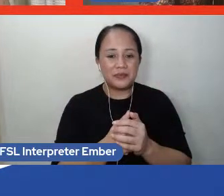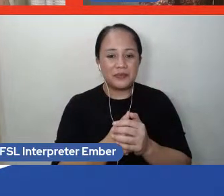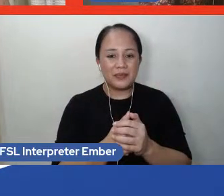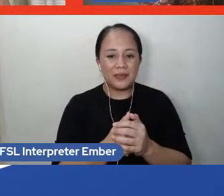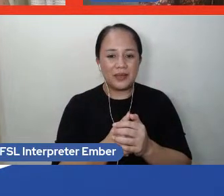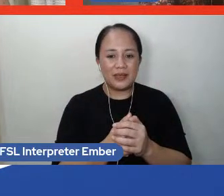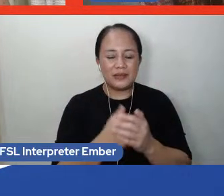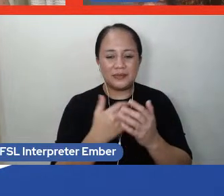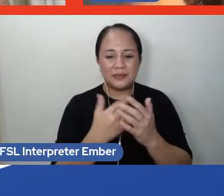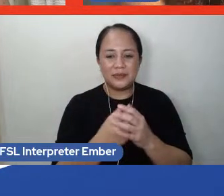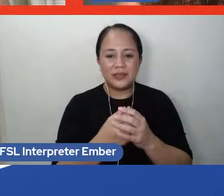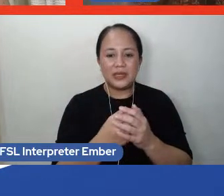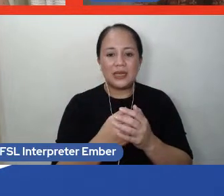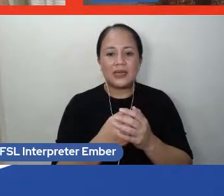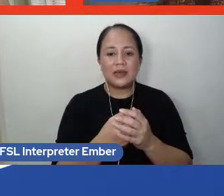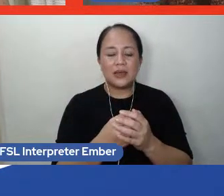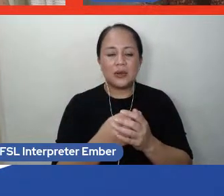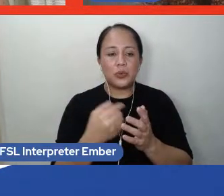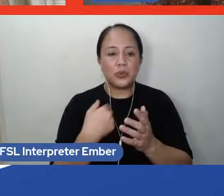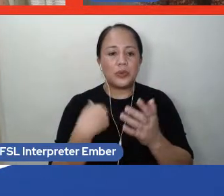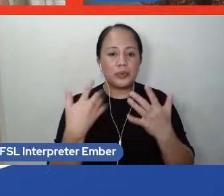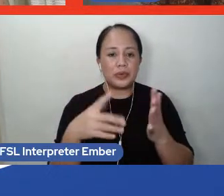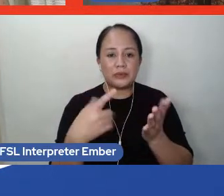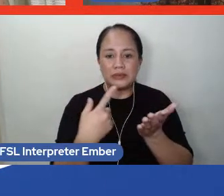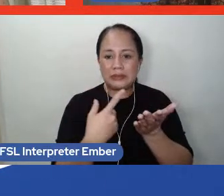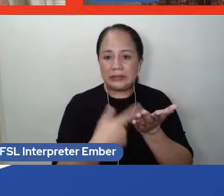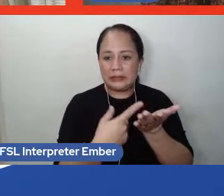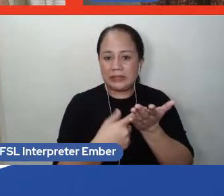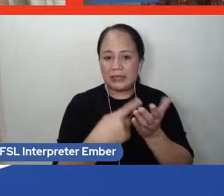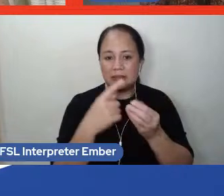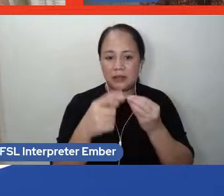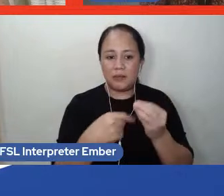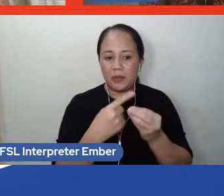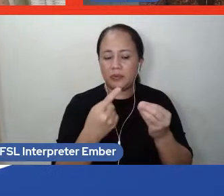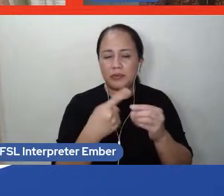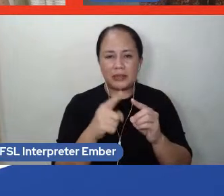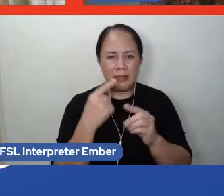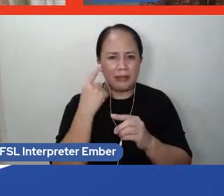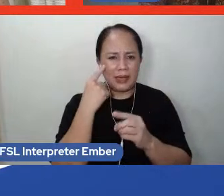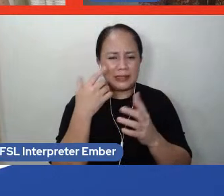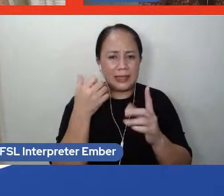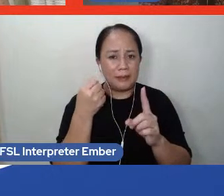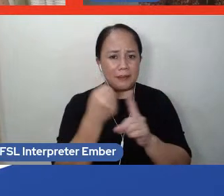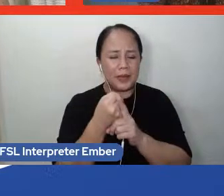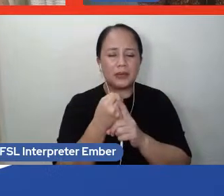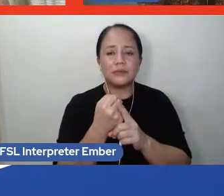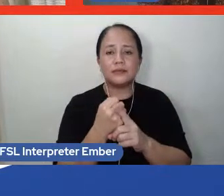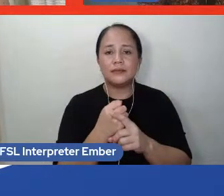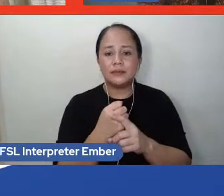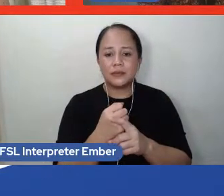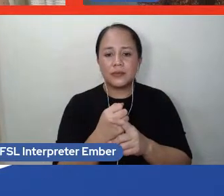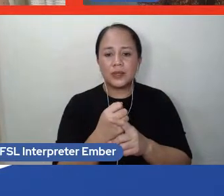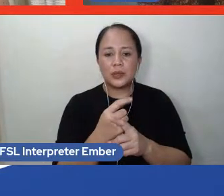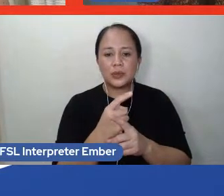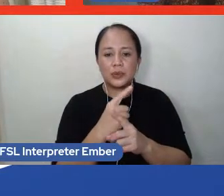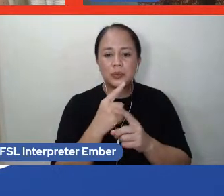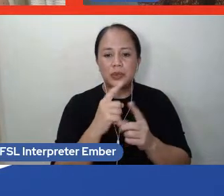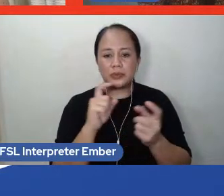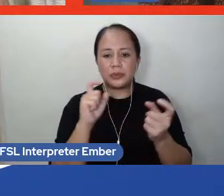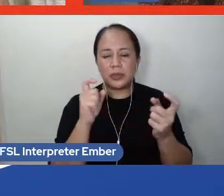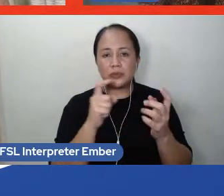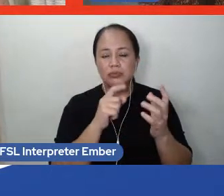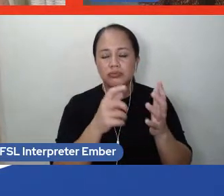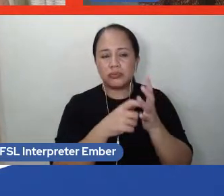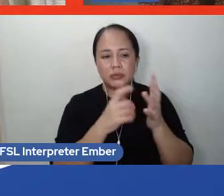again, Haj. So I think we've talked about it already, but I really think the impact is just greater transparency